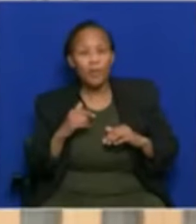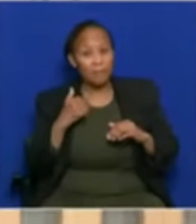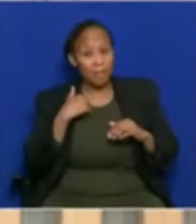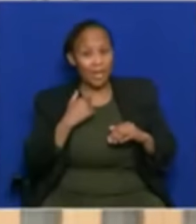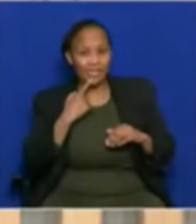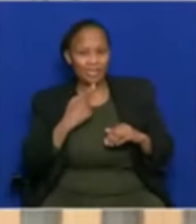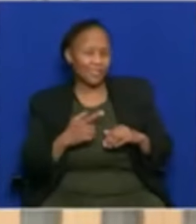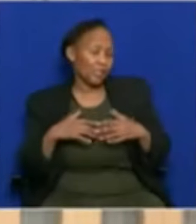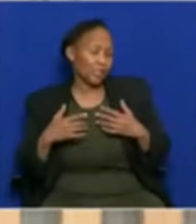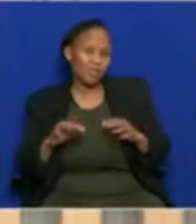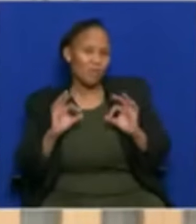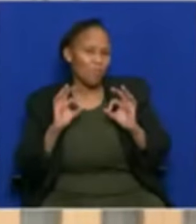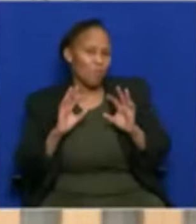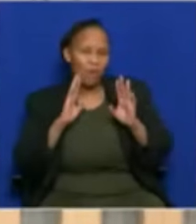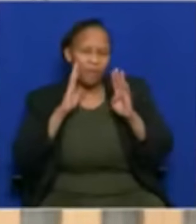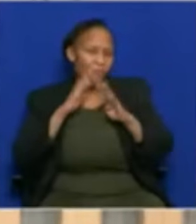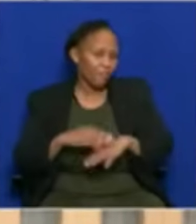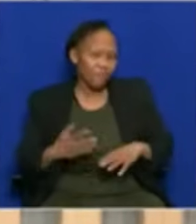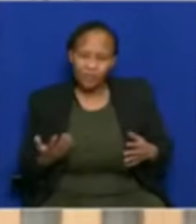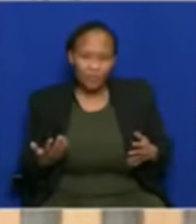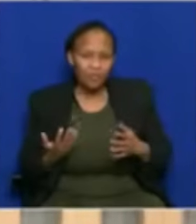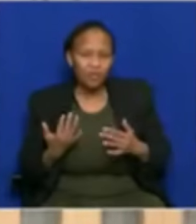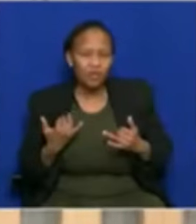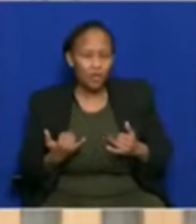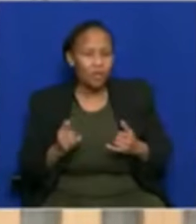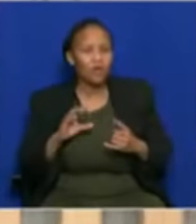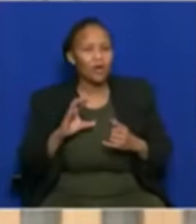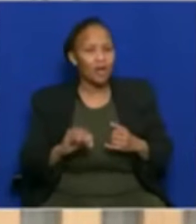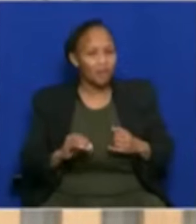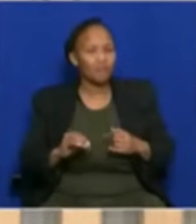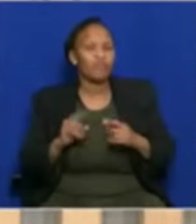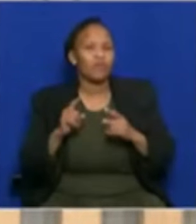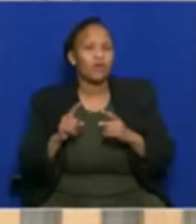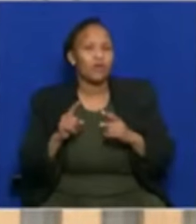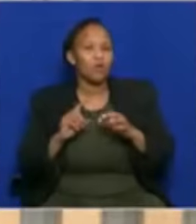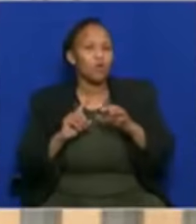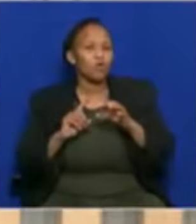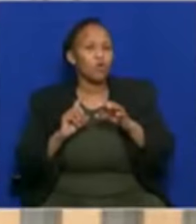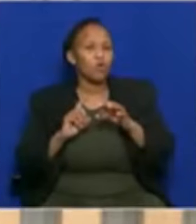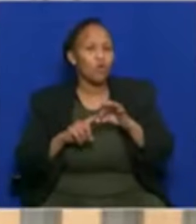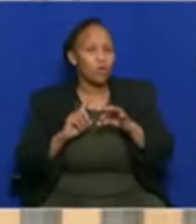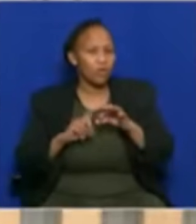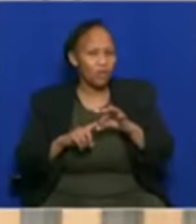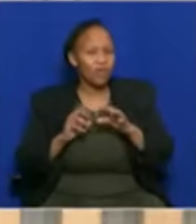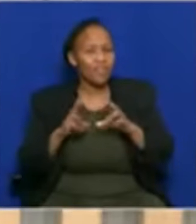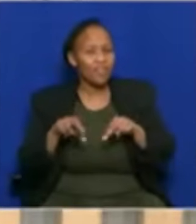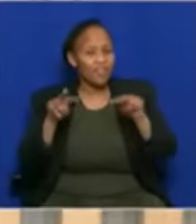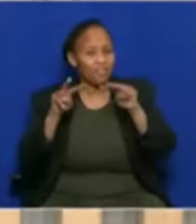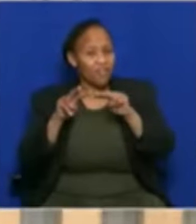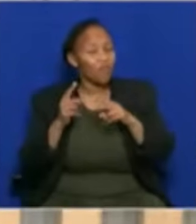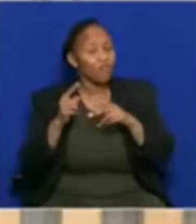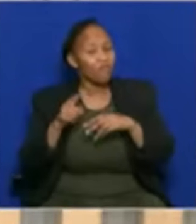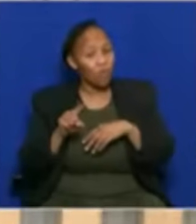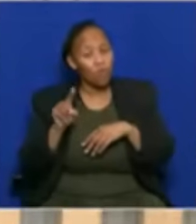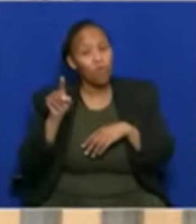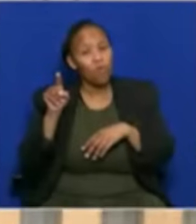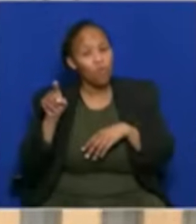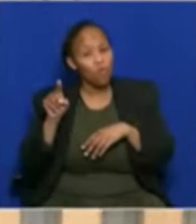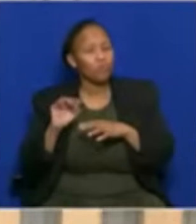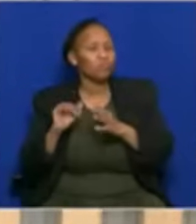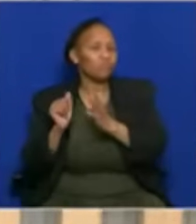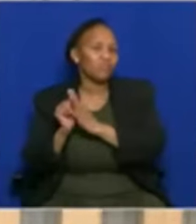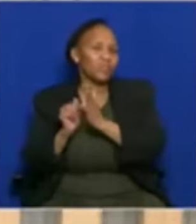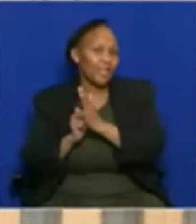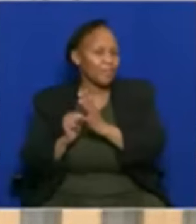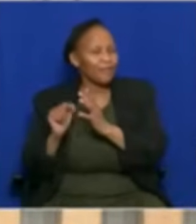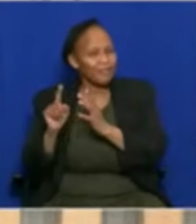the objective quality and the probative value of that witness statement because you have as